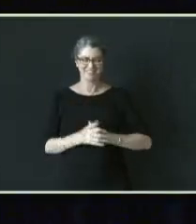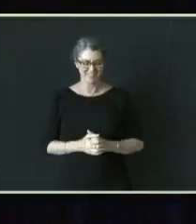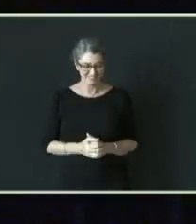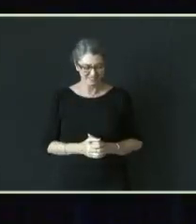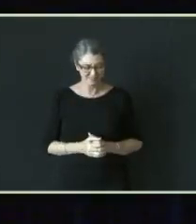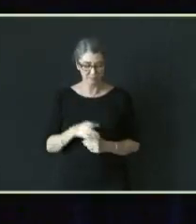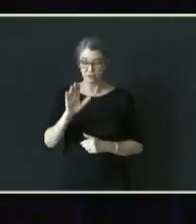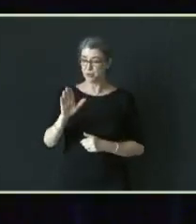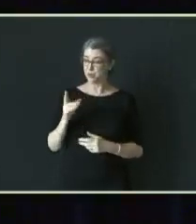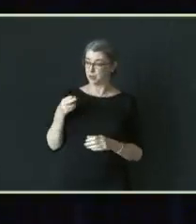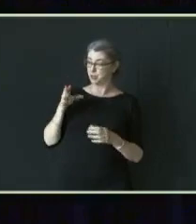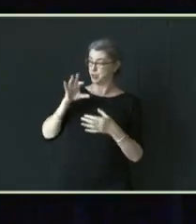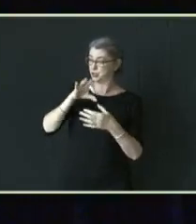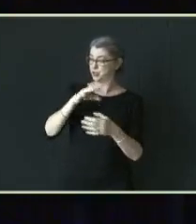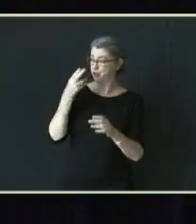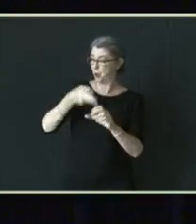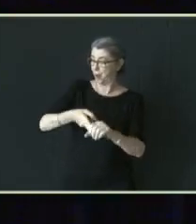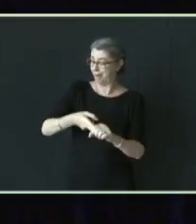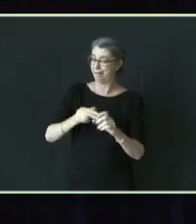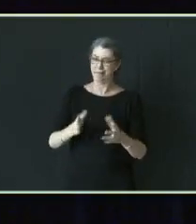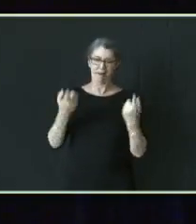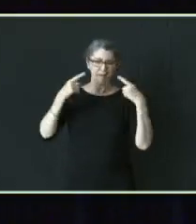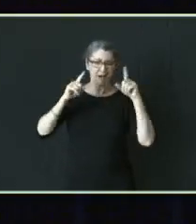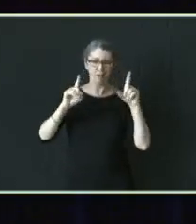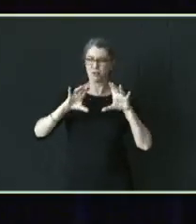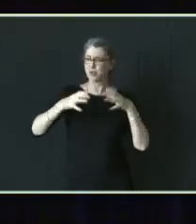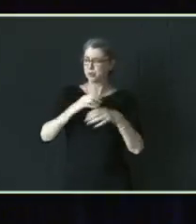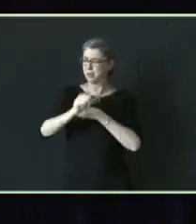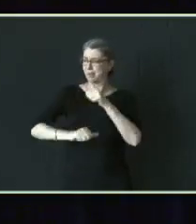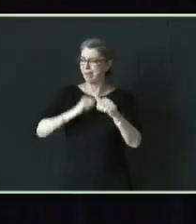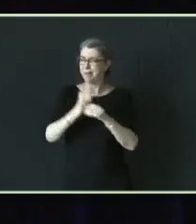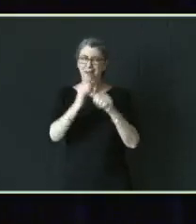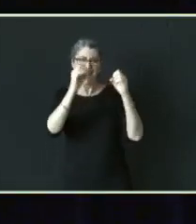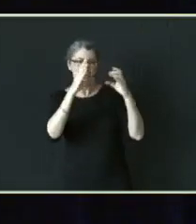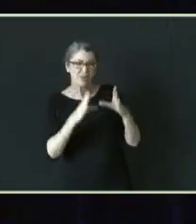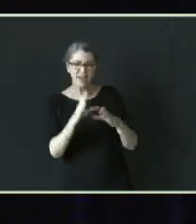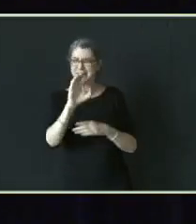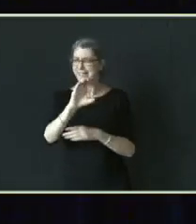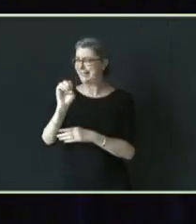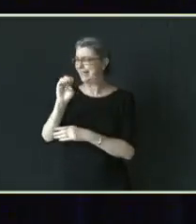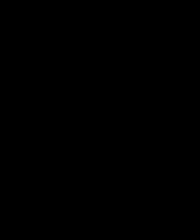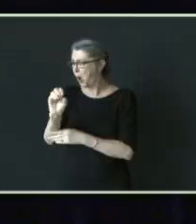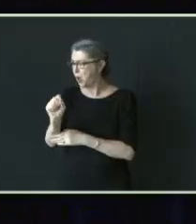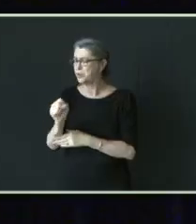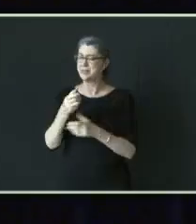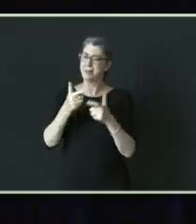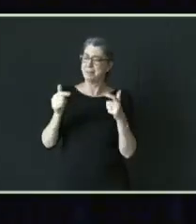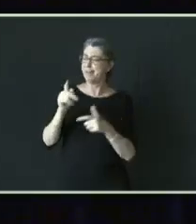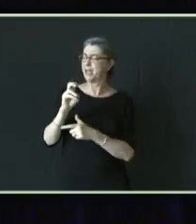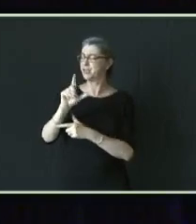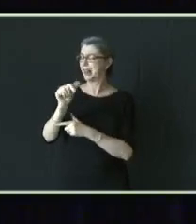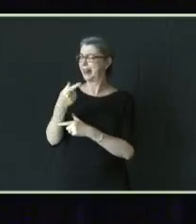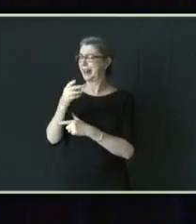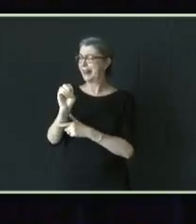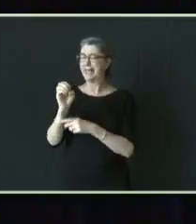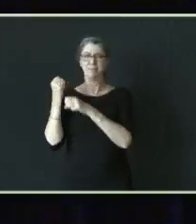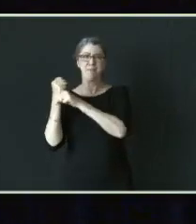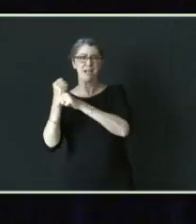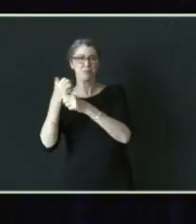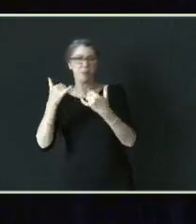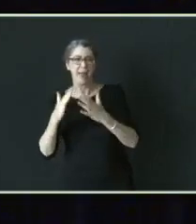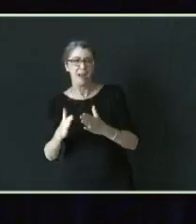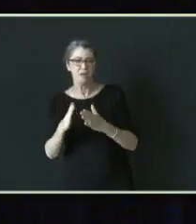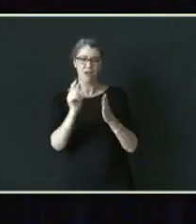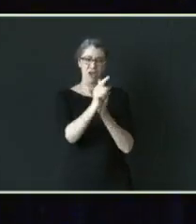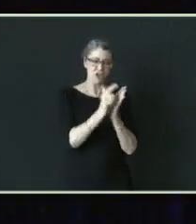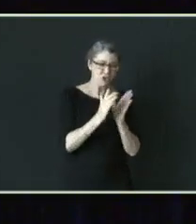You're joining an accomplished group of alumni, educators, CEOs, Major League Baseball players,